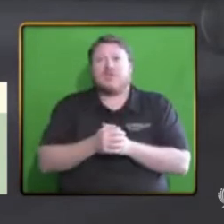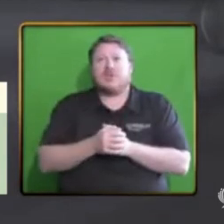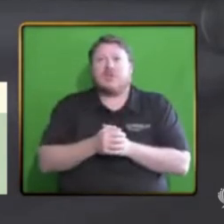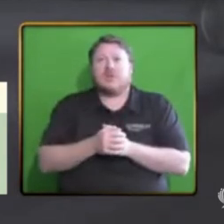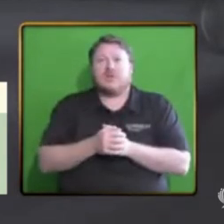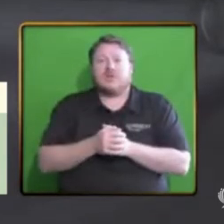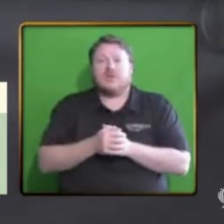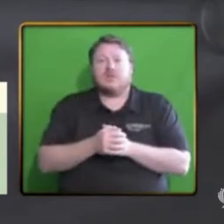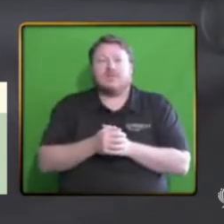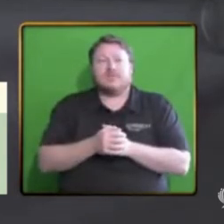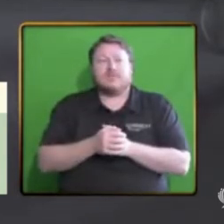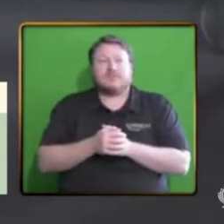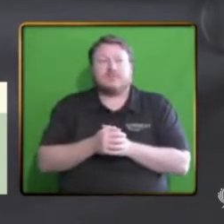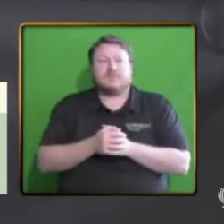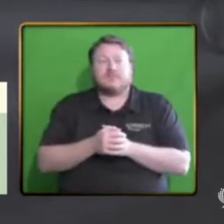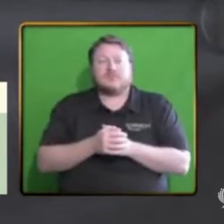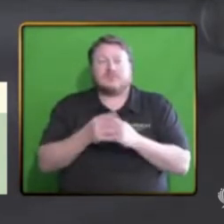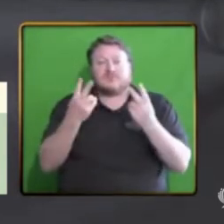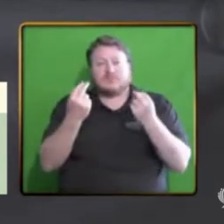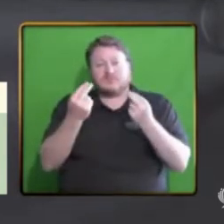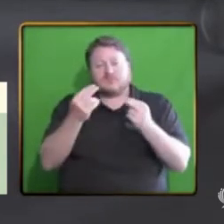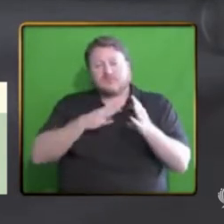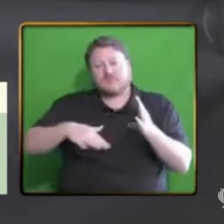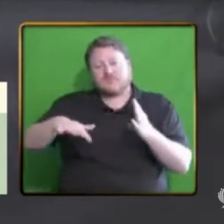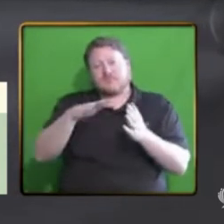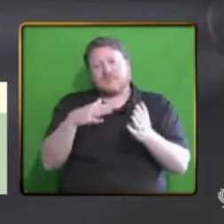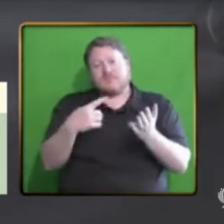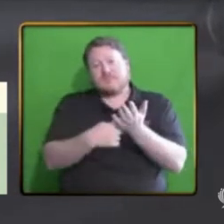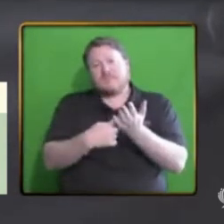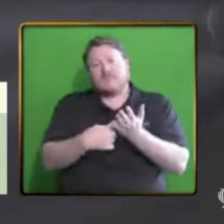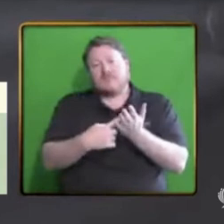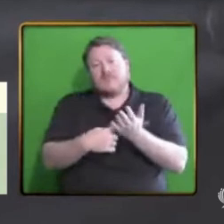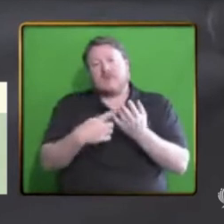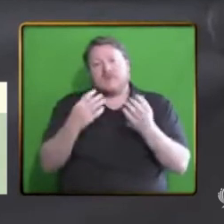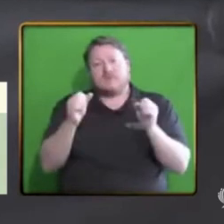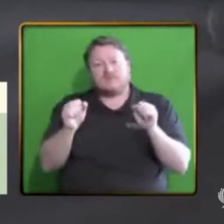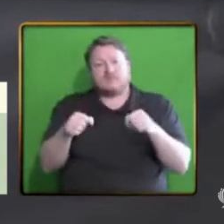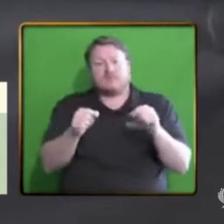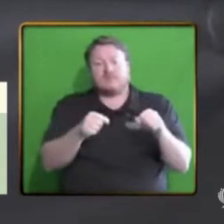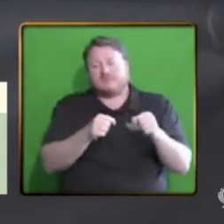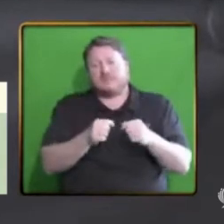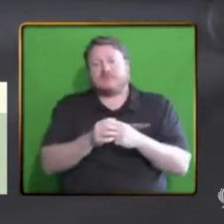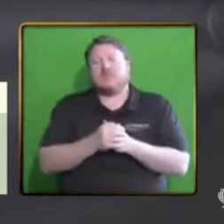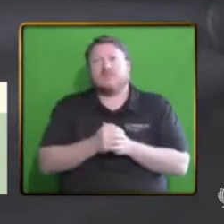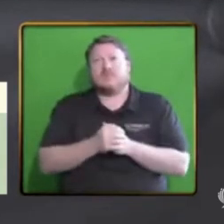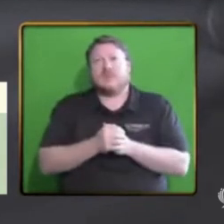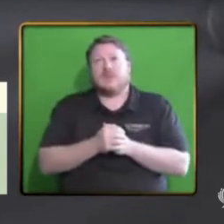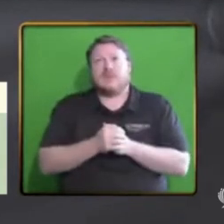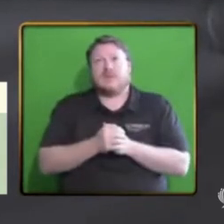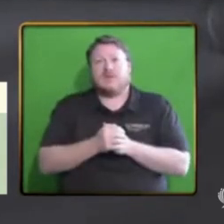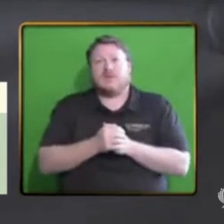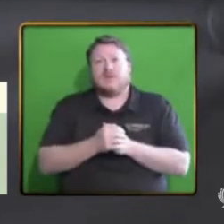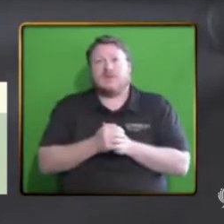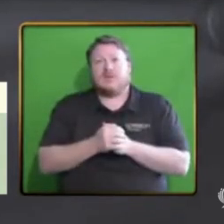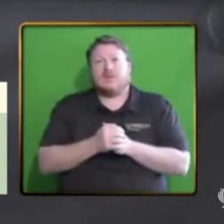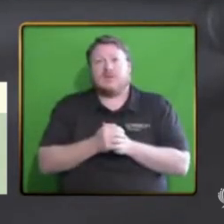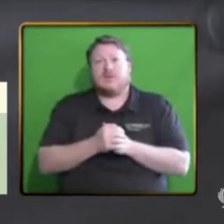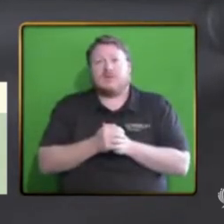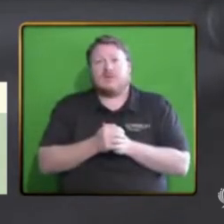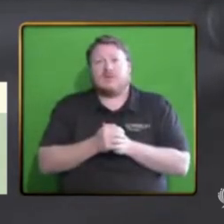new area which was debated and agreed upon after long discussions was